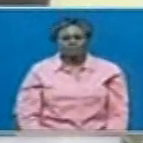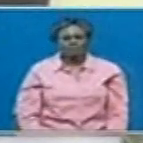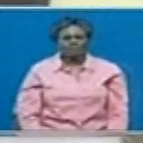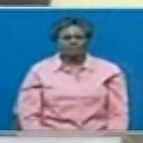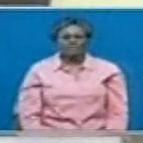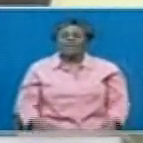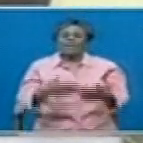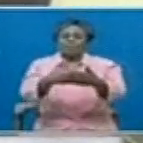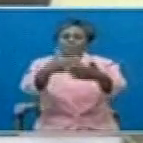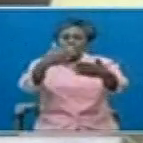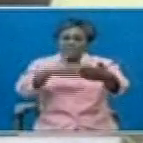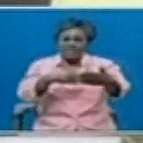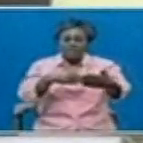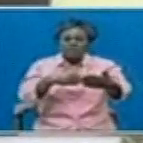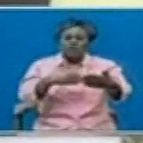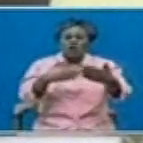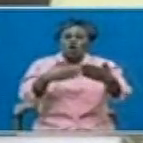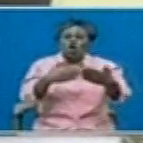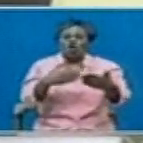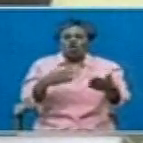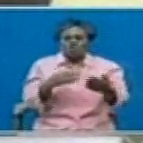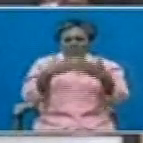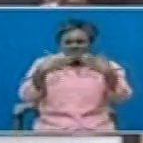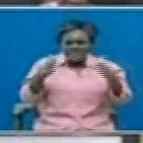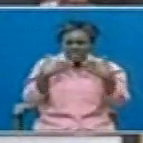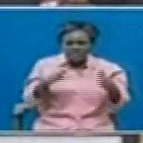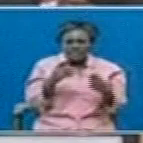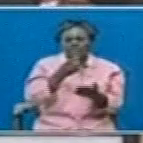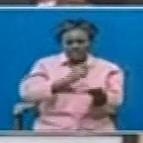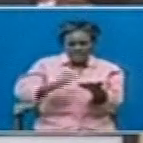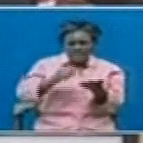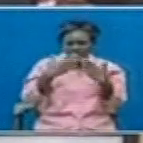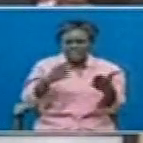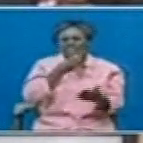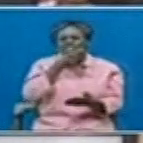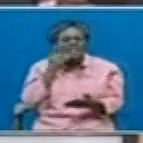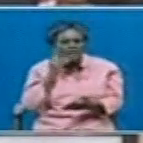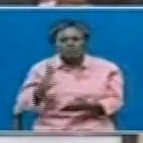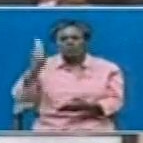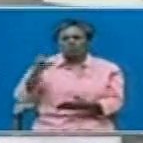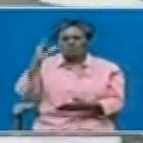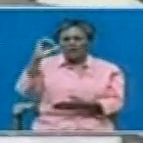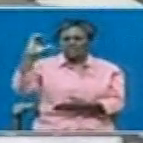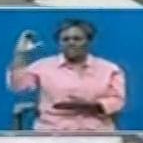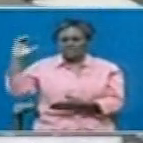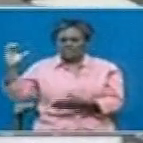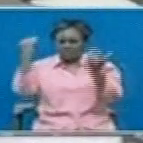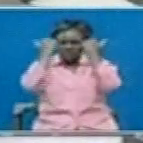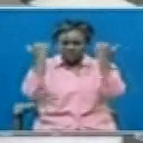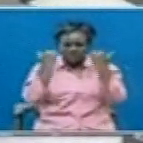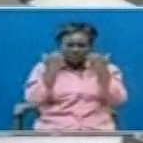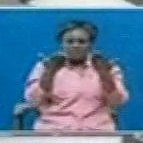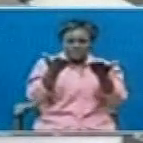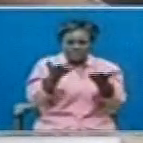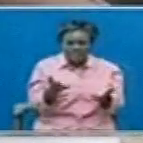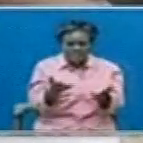Even before the ink dries on ICC prosecutor Fatou Bensouda's withdrawal notice on President Uhuru Kenyatta's ICC case, the opposition was